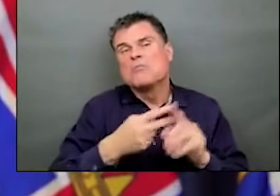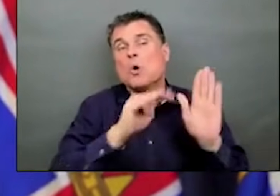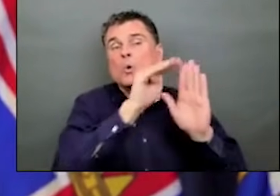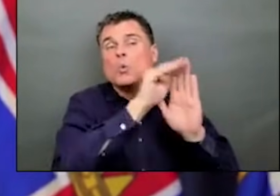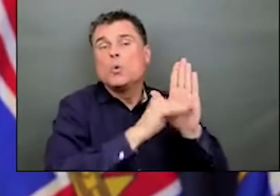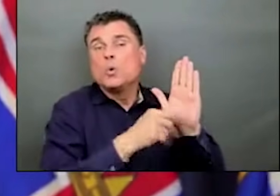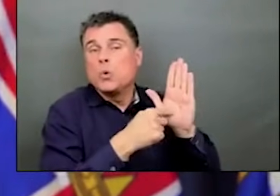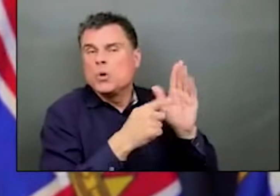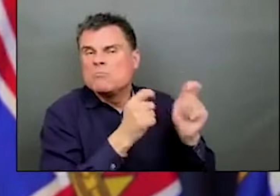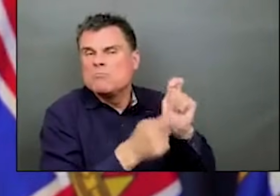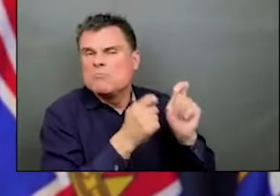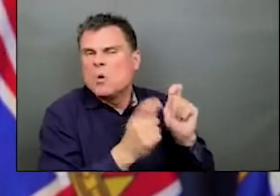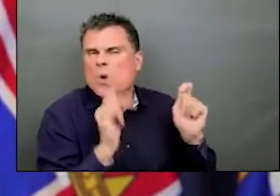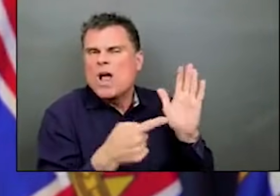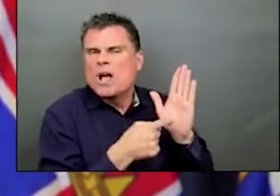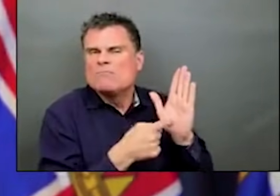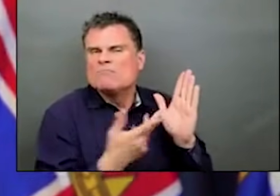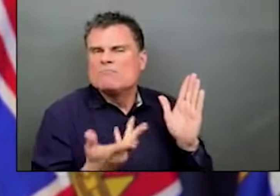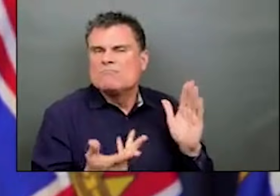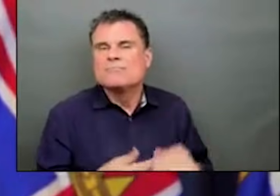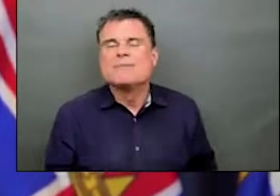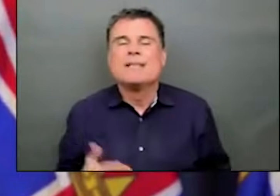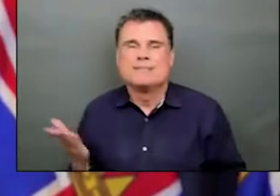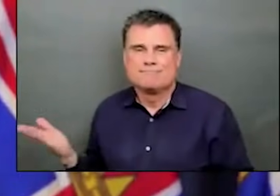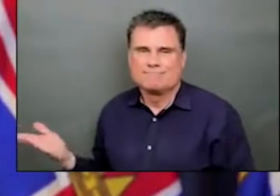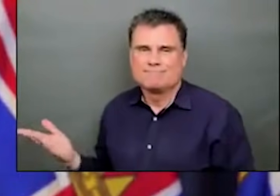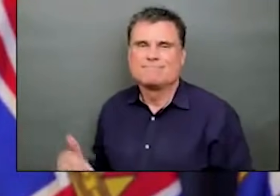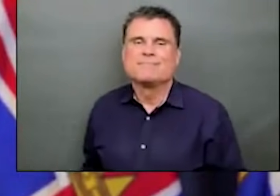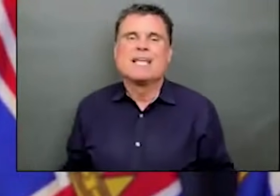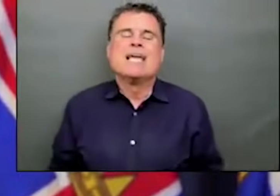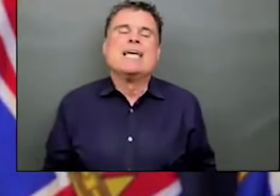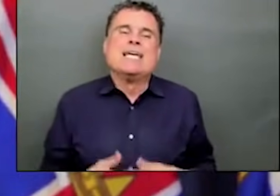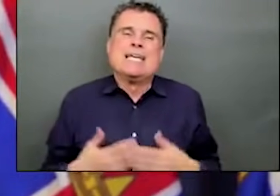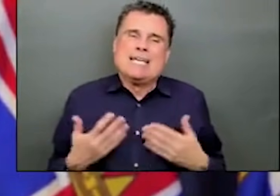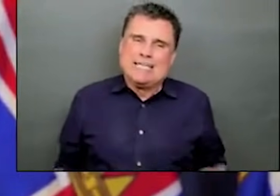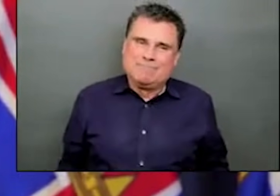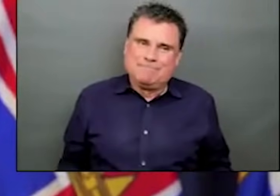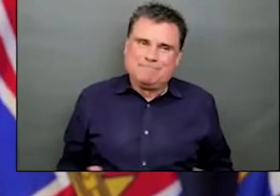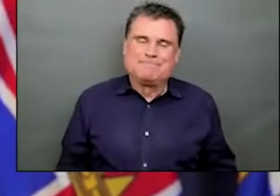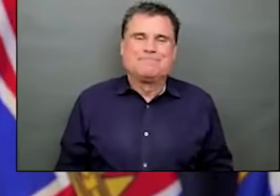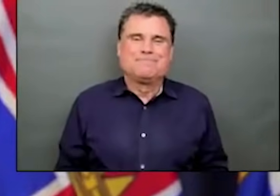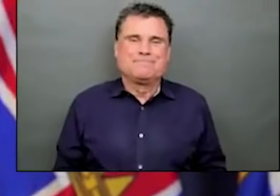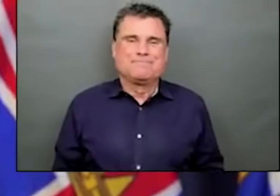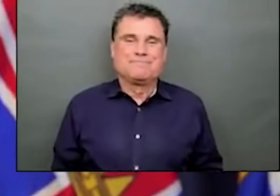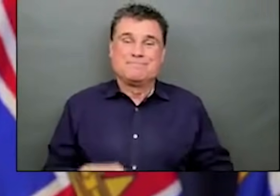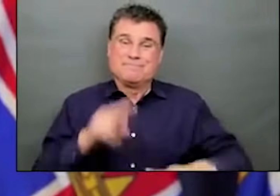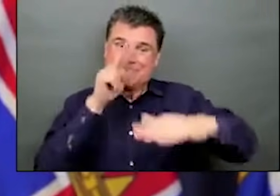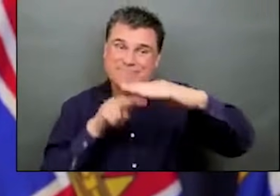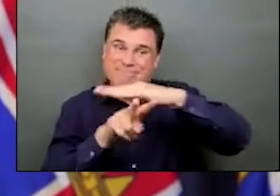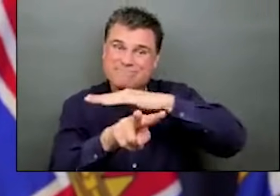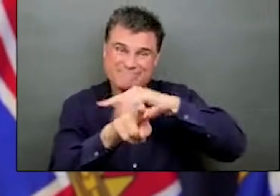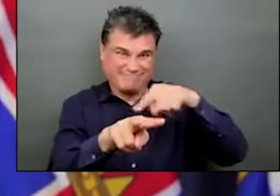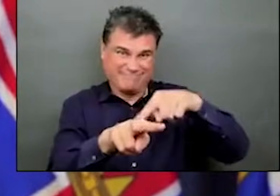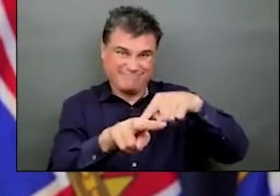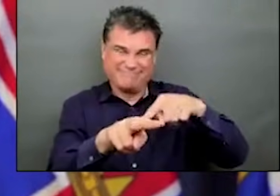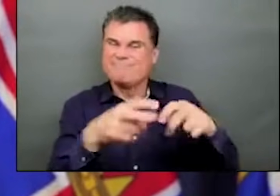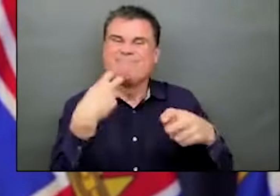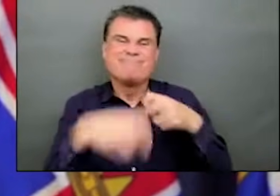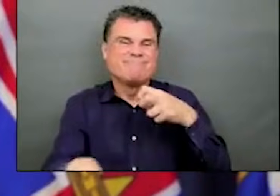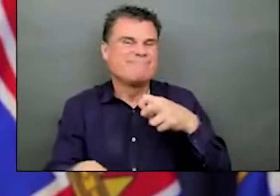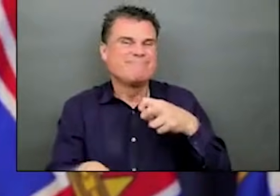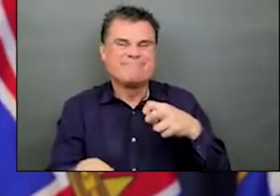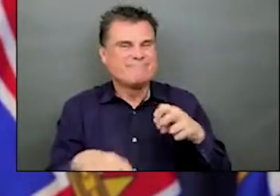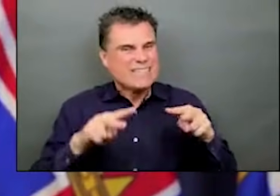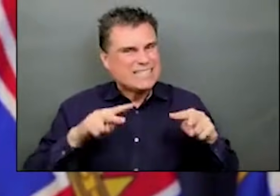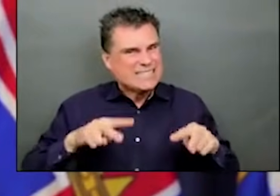very tenuous time, and I expressed that a few times with my concerns. We've been grumbling along at a very high